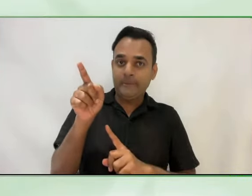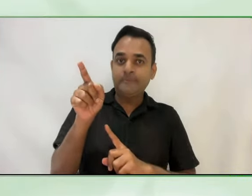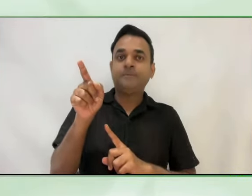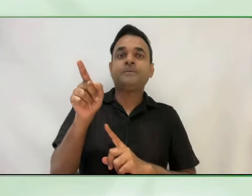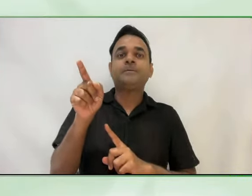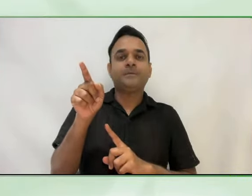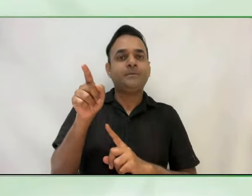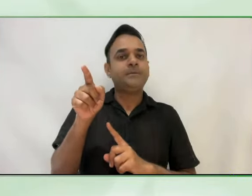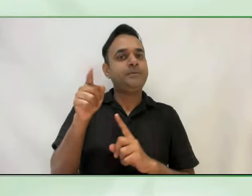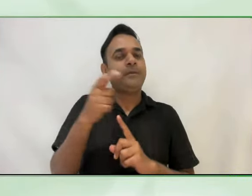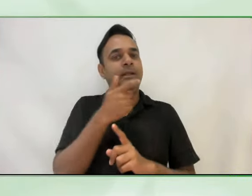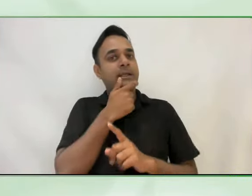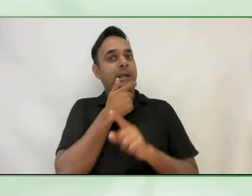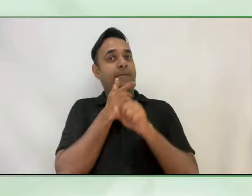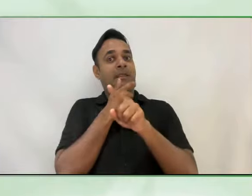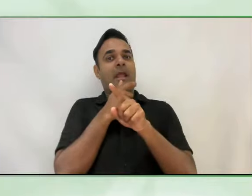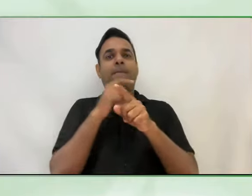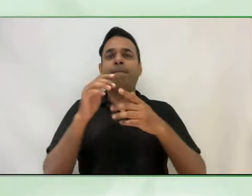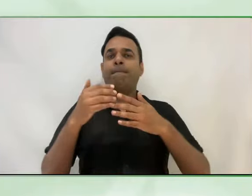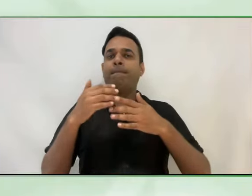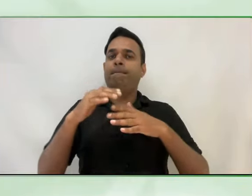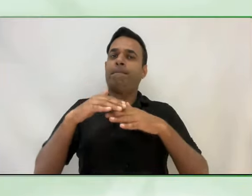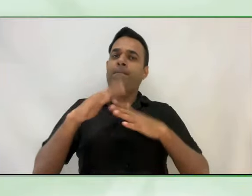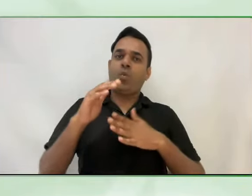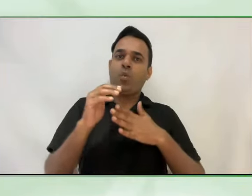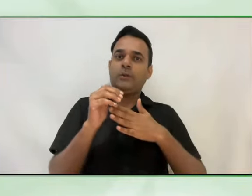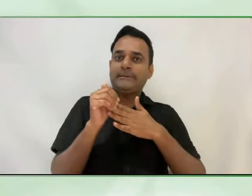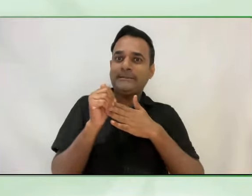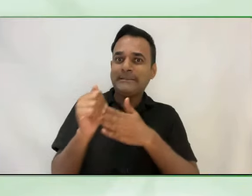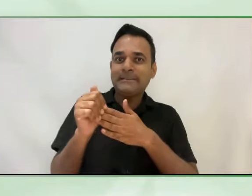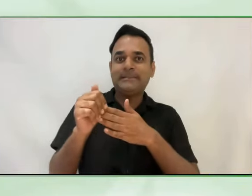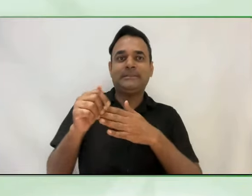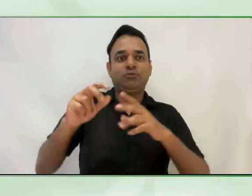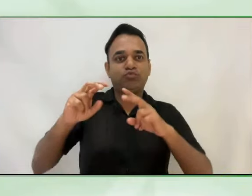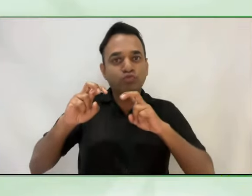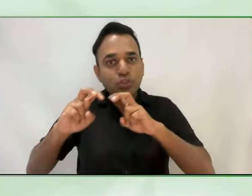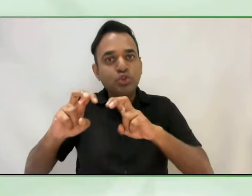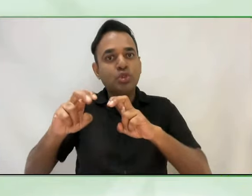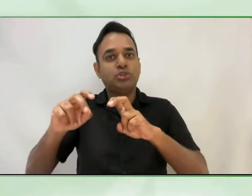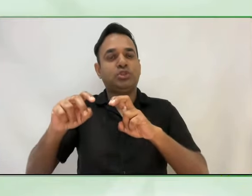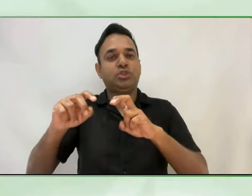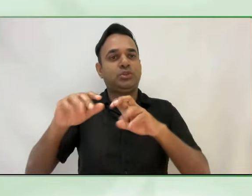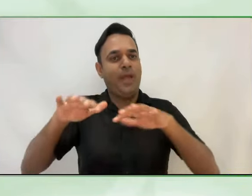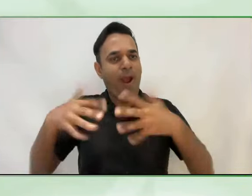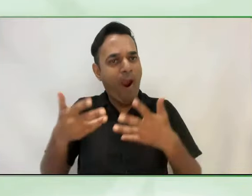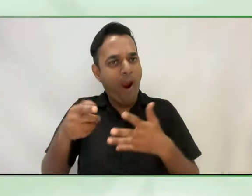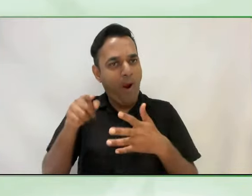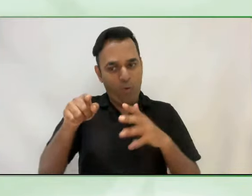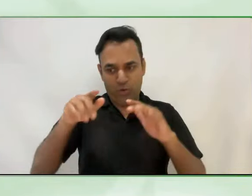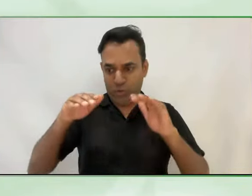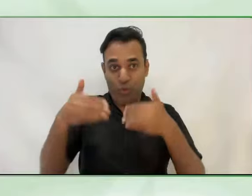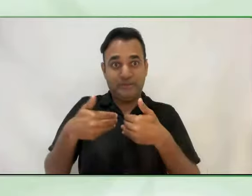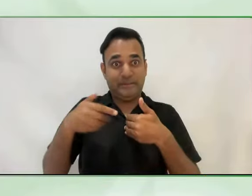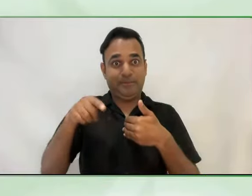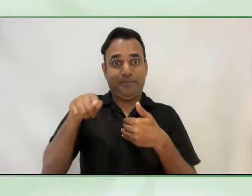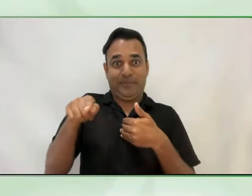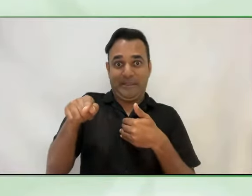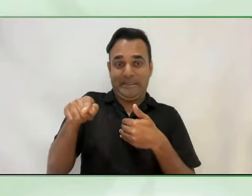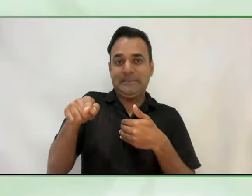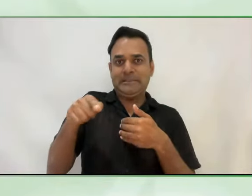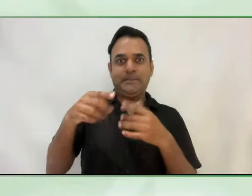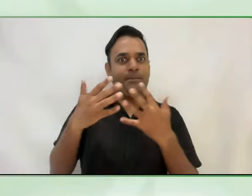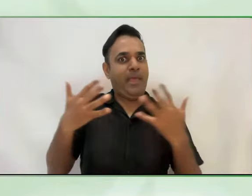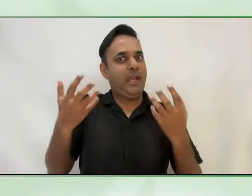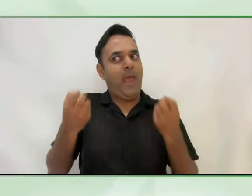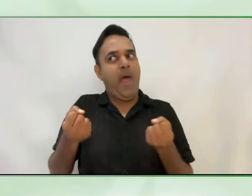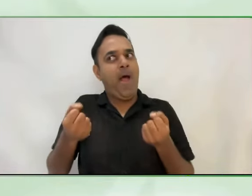tried to establish ourselves as is the UK's leading autism research and campaigning charity. And what we're really trying to think about is how we can